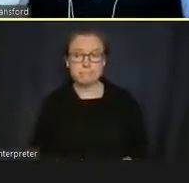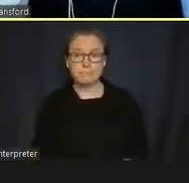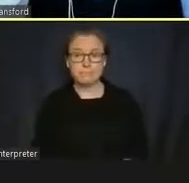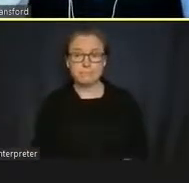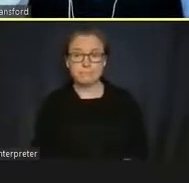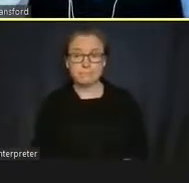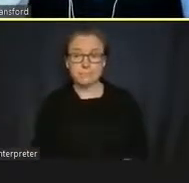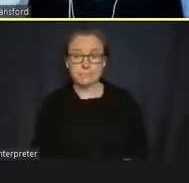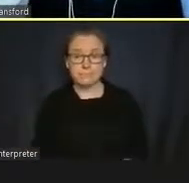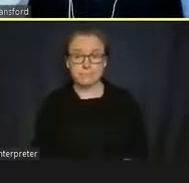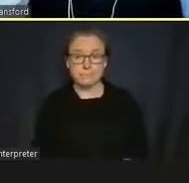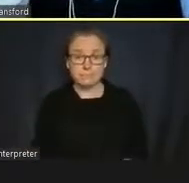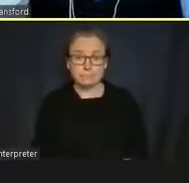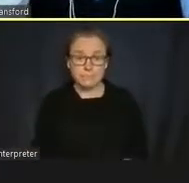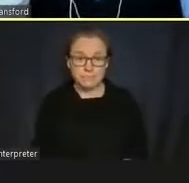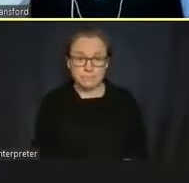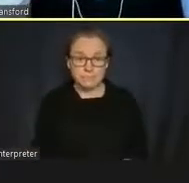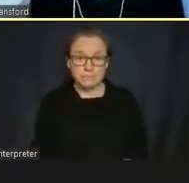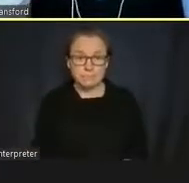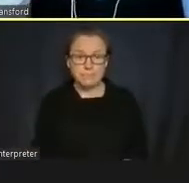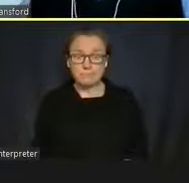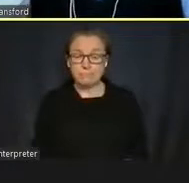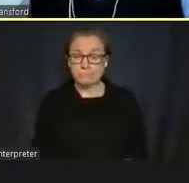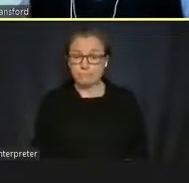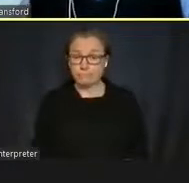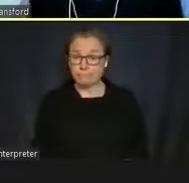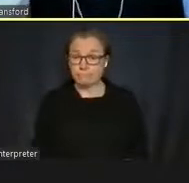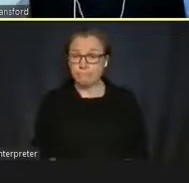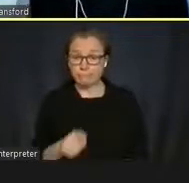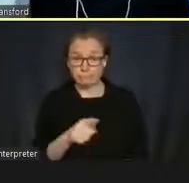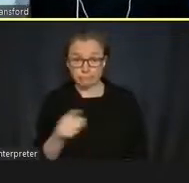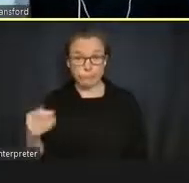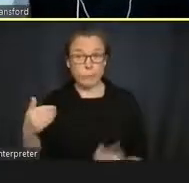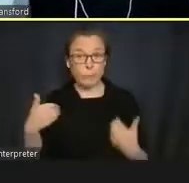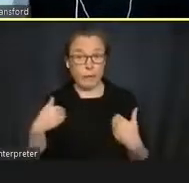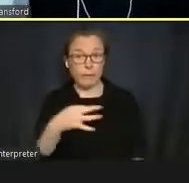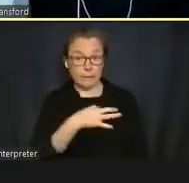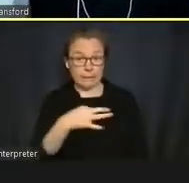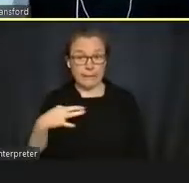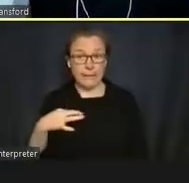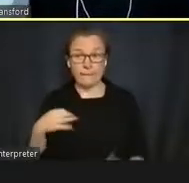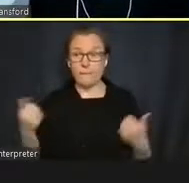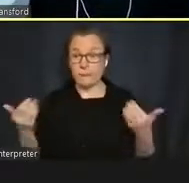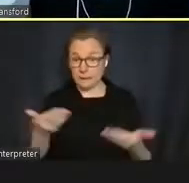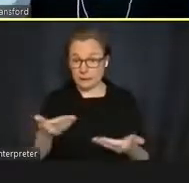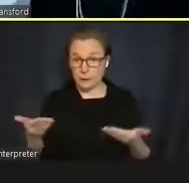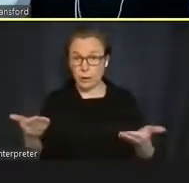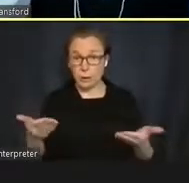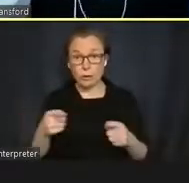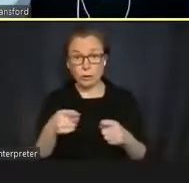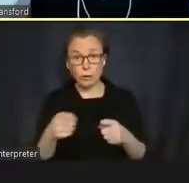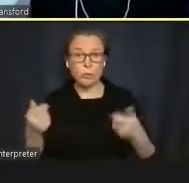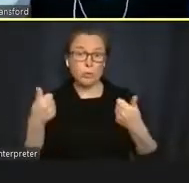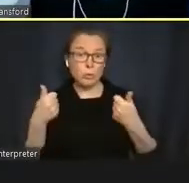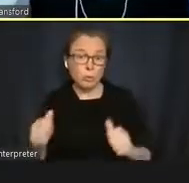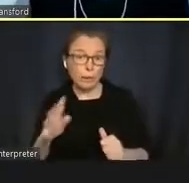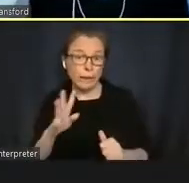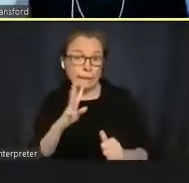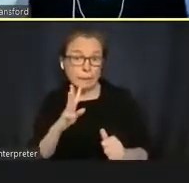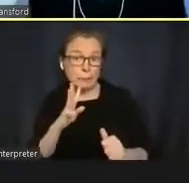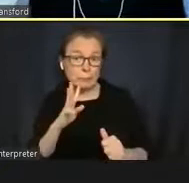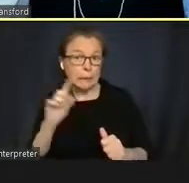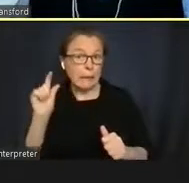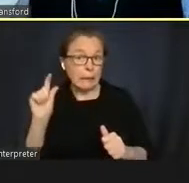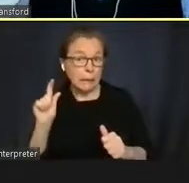Let's see, for staff, I would also ask that we try to speak with a little bit slower pace